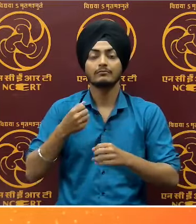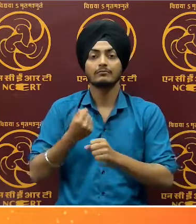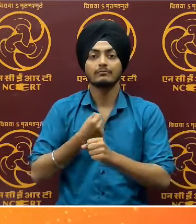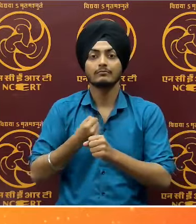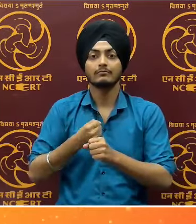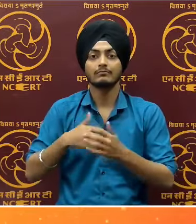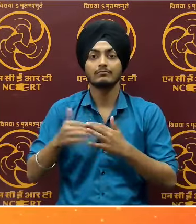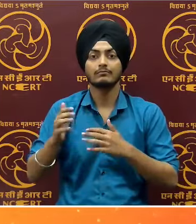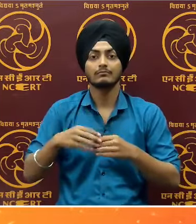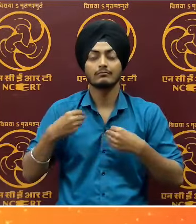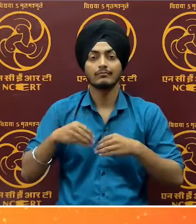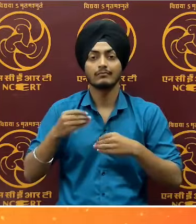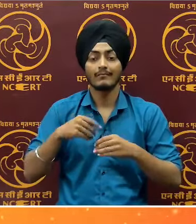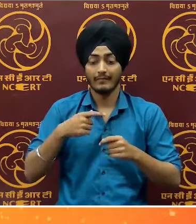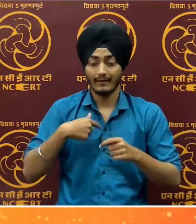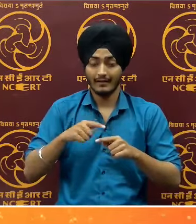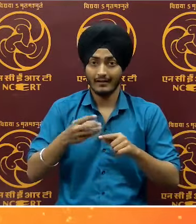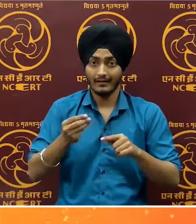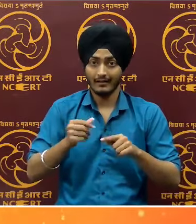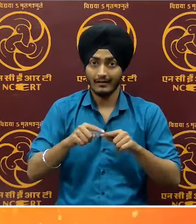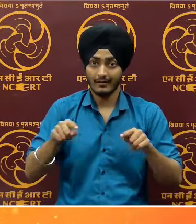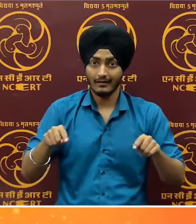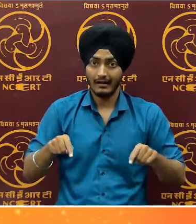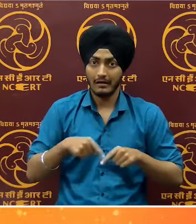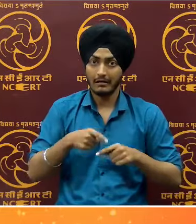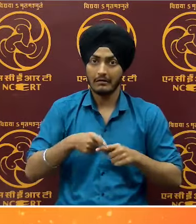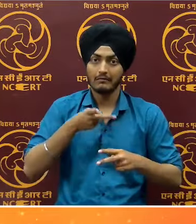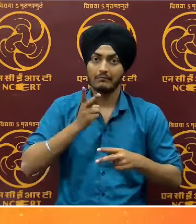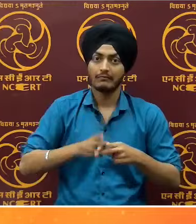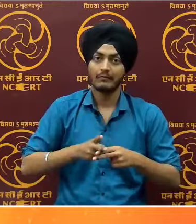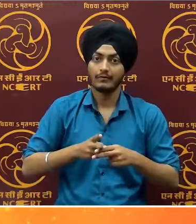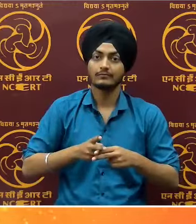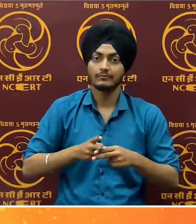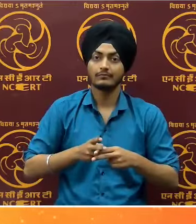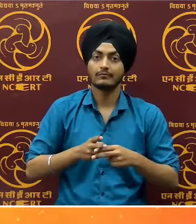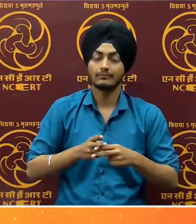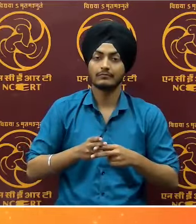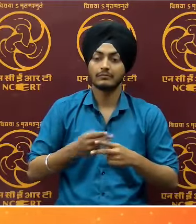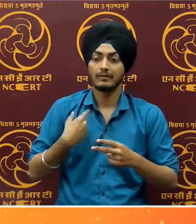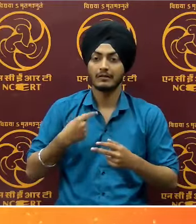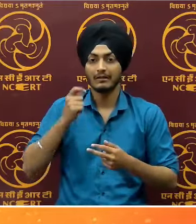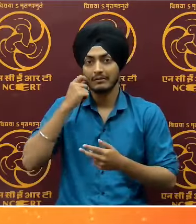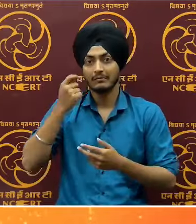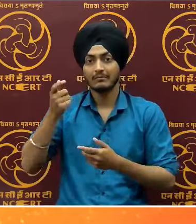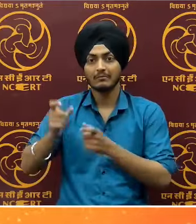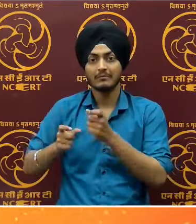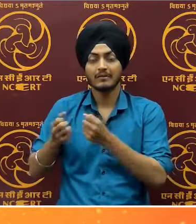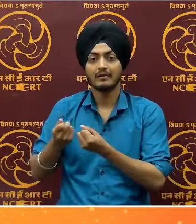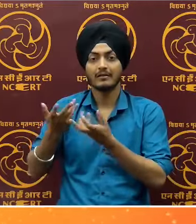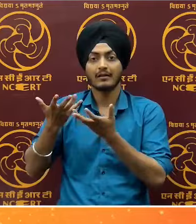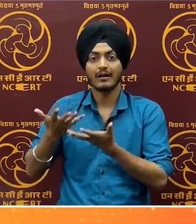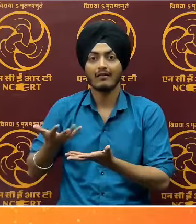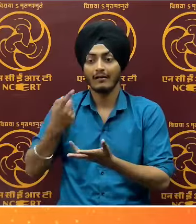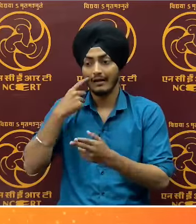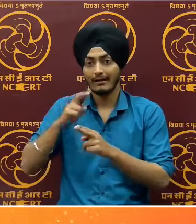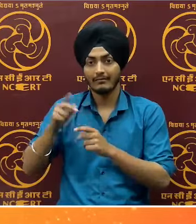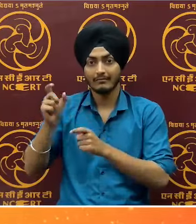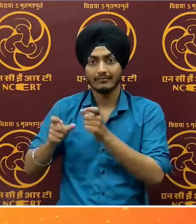Like land is fixed factor, but we have abundance of laborers. The people, those are landless